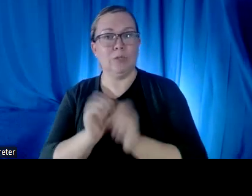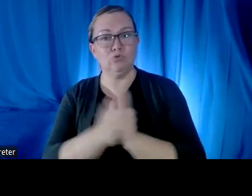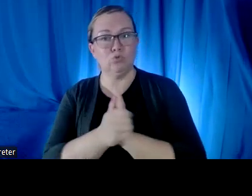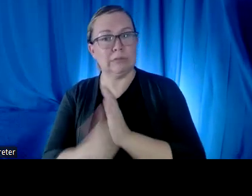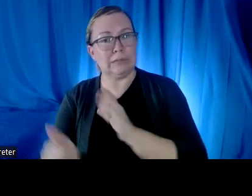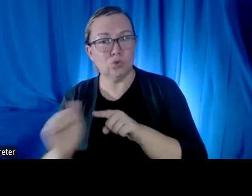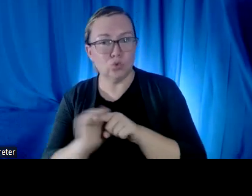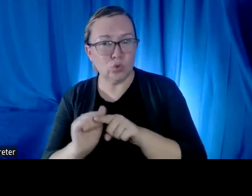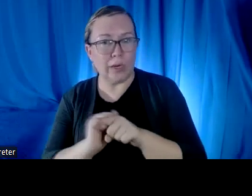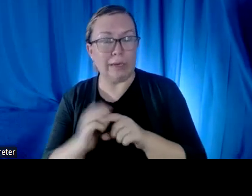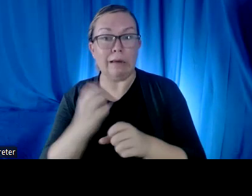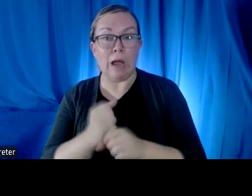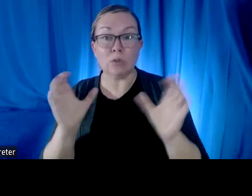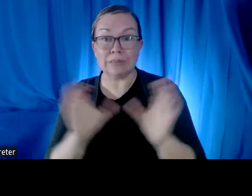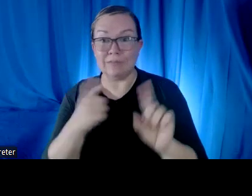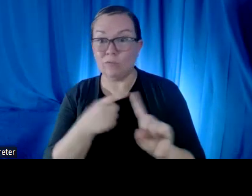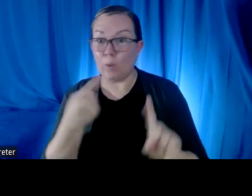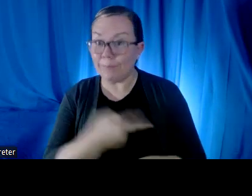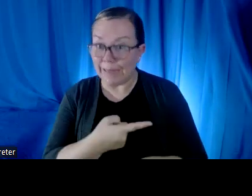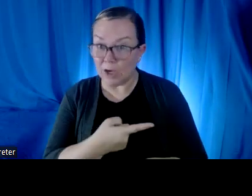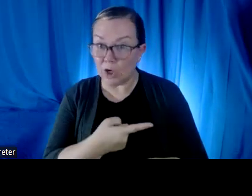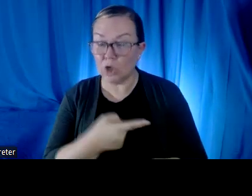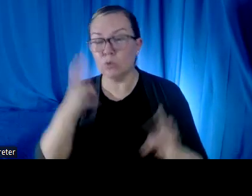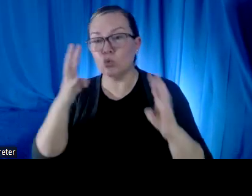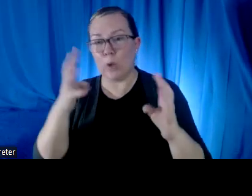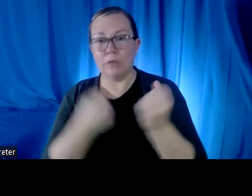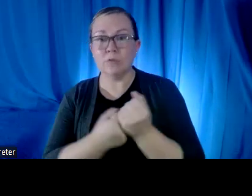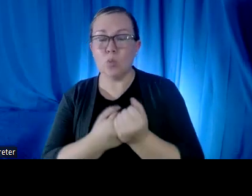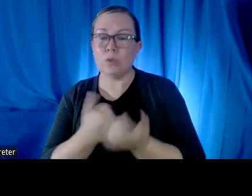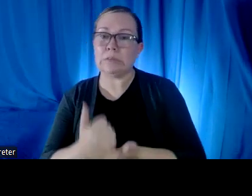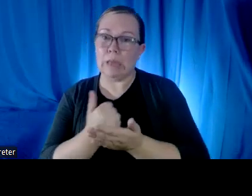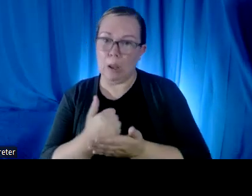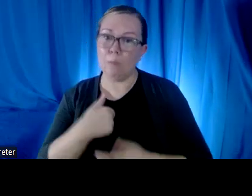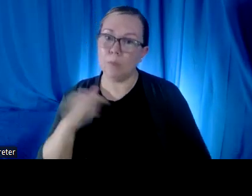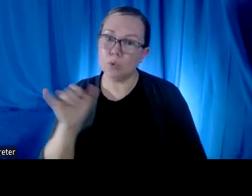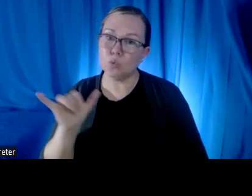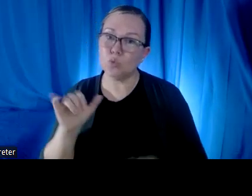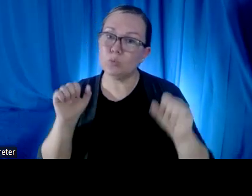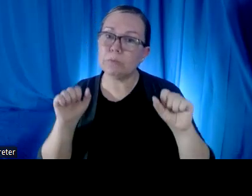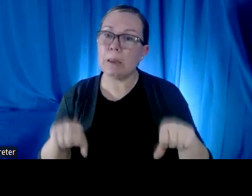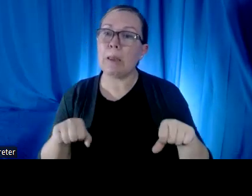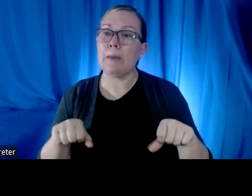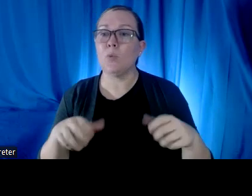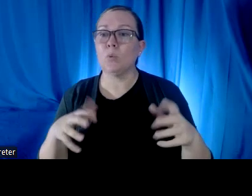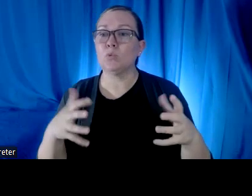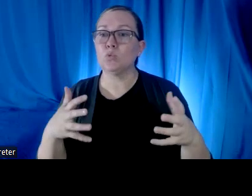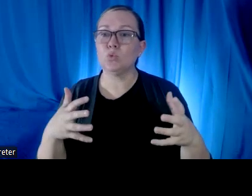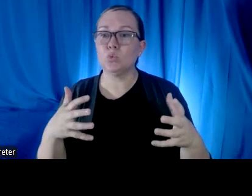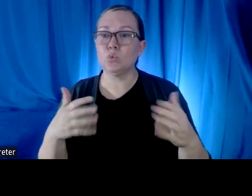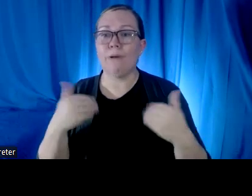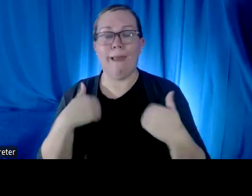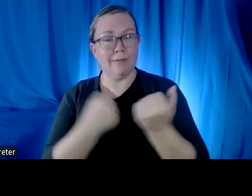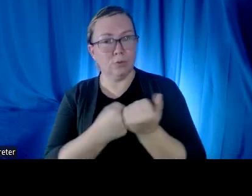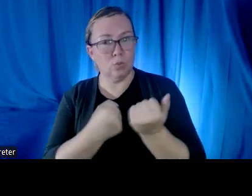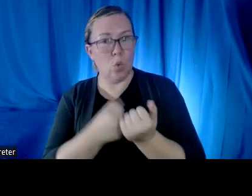got my certificate from there. Creative Supports also helped me be able to have support with